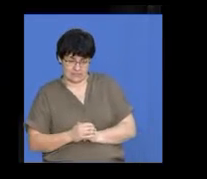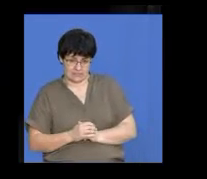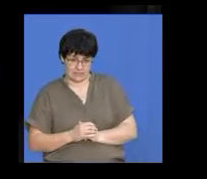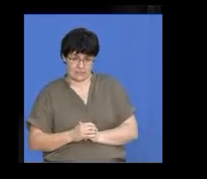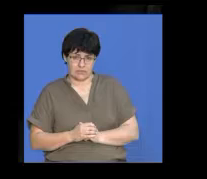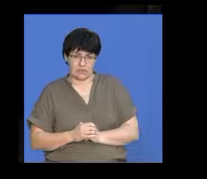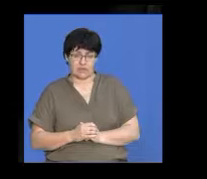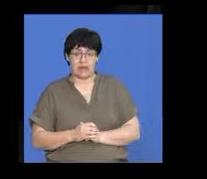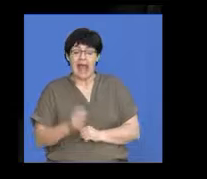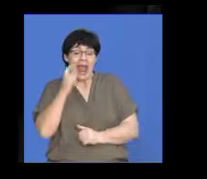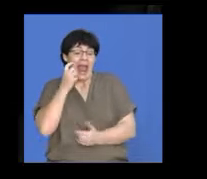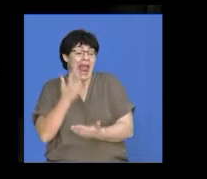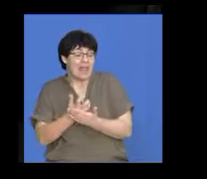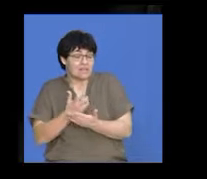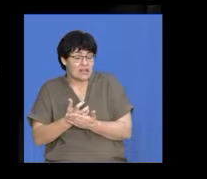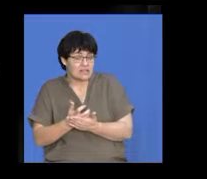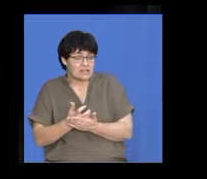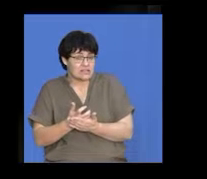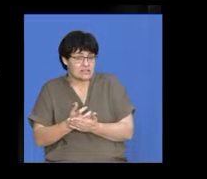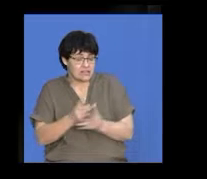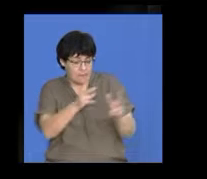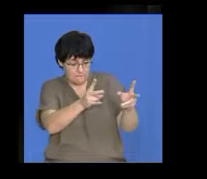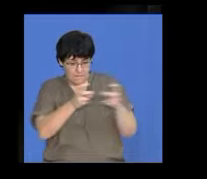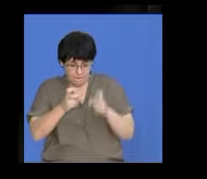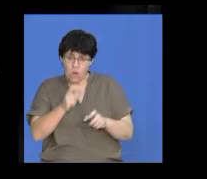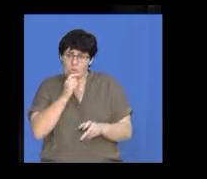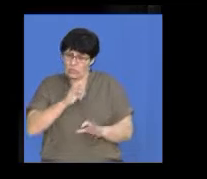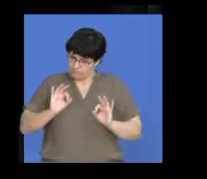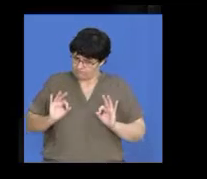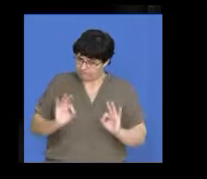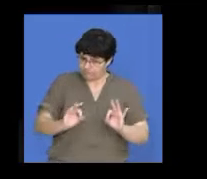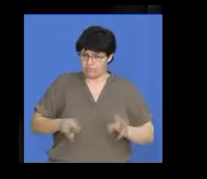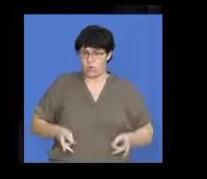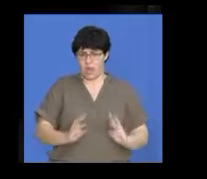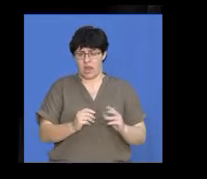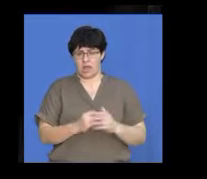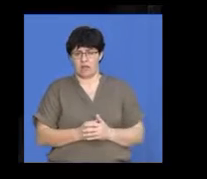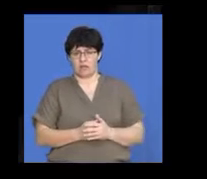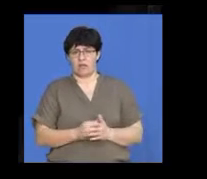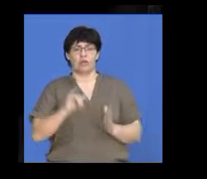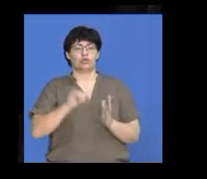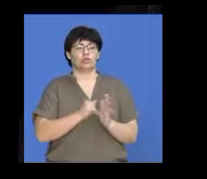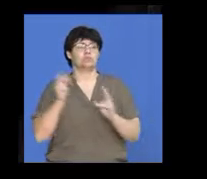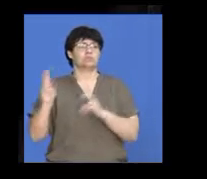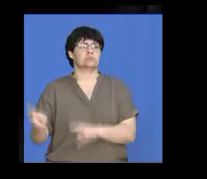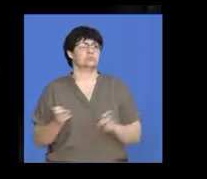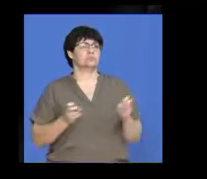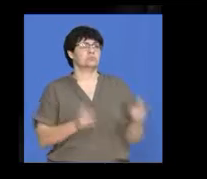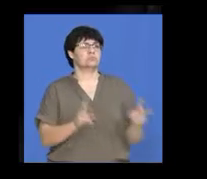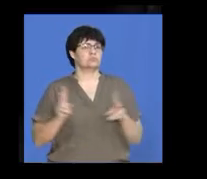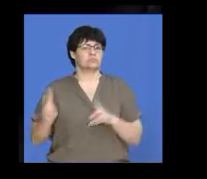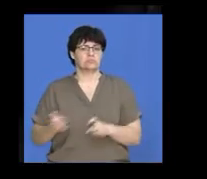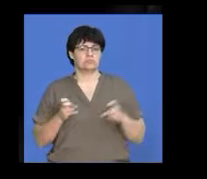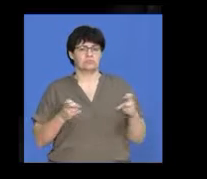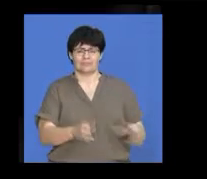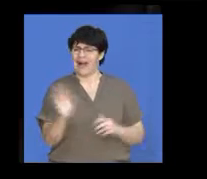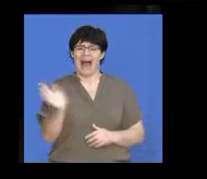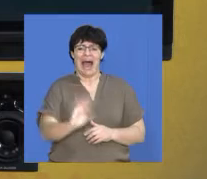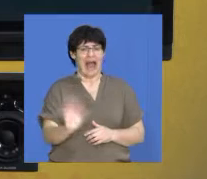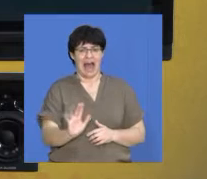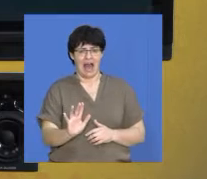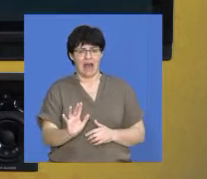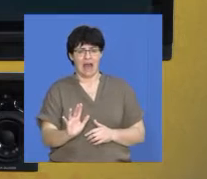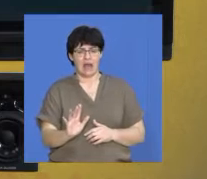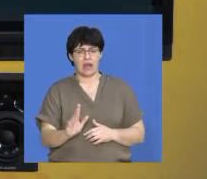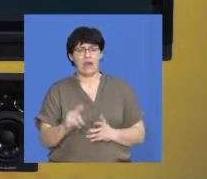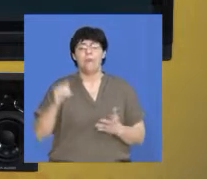very effectively. In other words, guys, please don't just repeat what the sources are saying. You